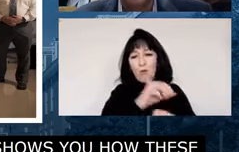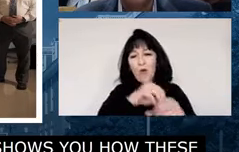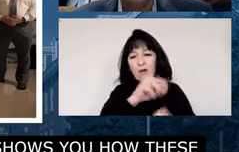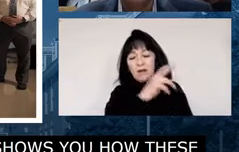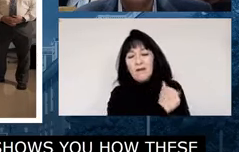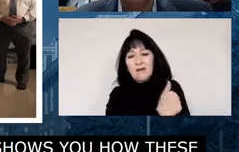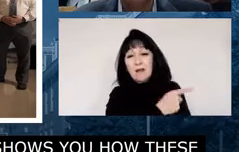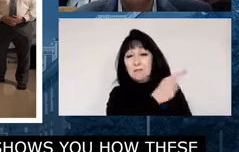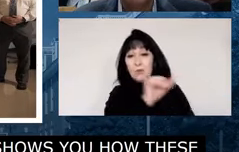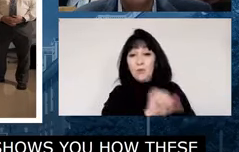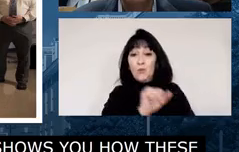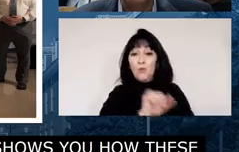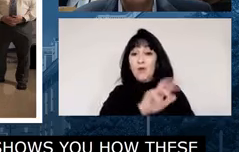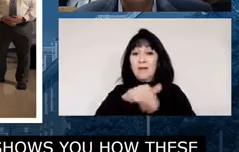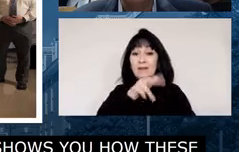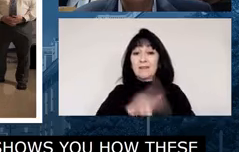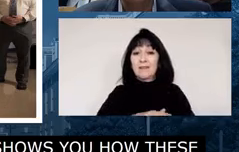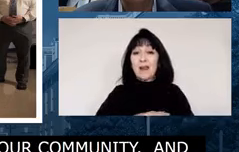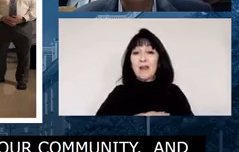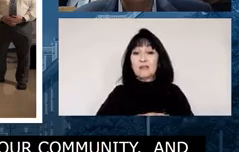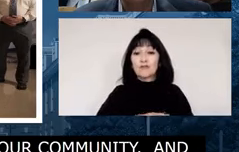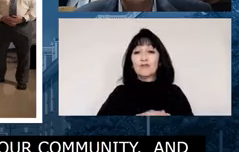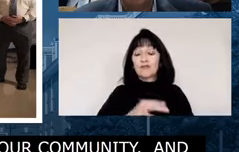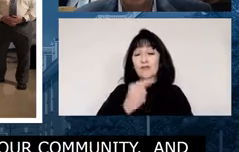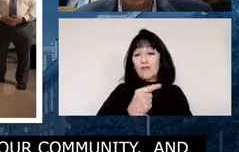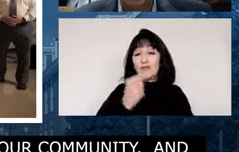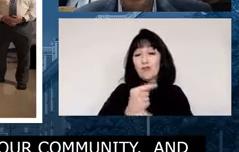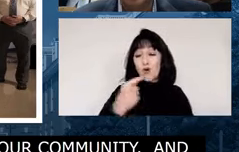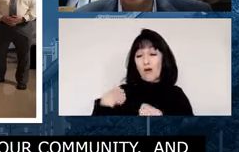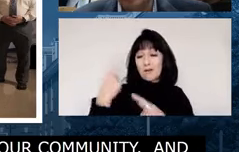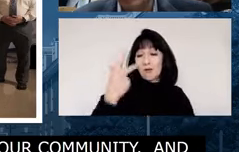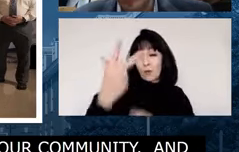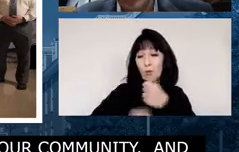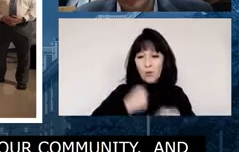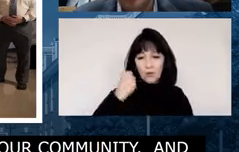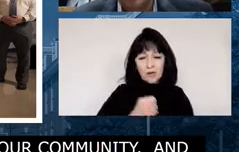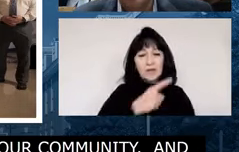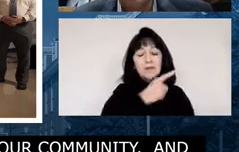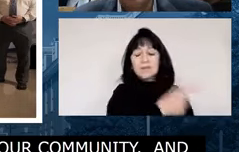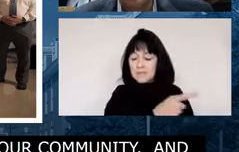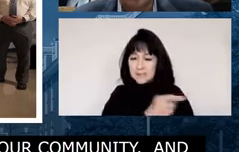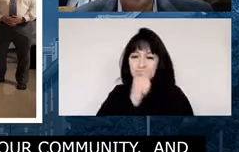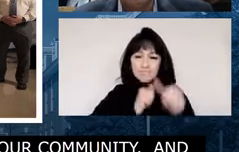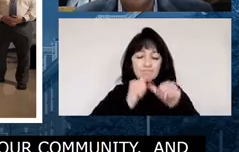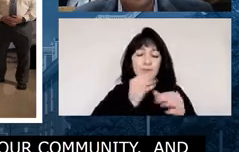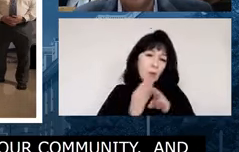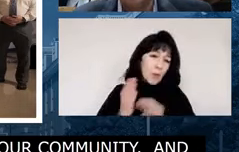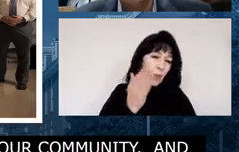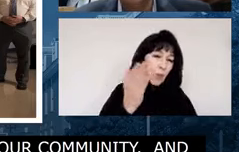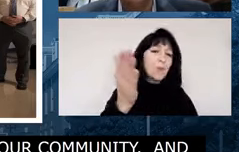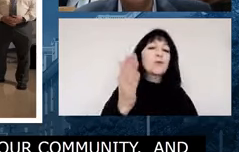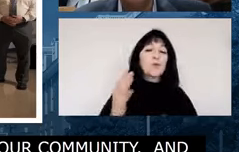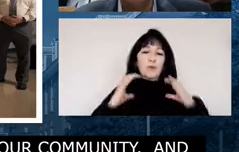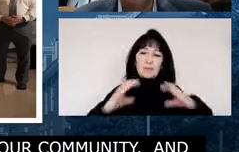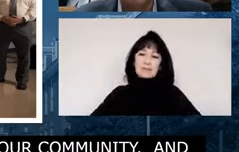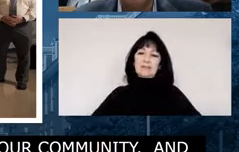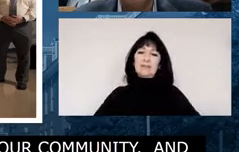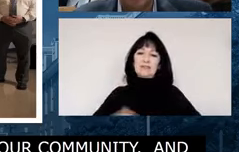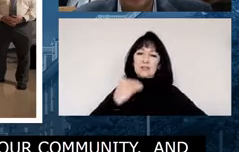years, and just finalized the citizen process. So we call them your citizen